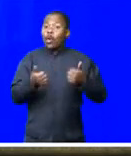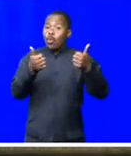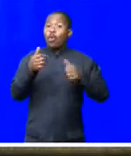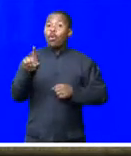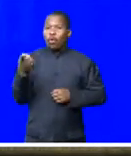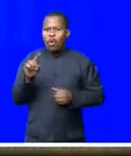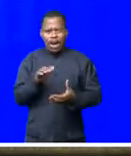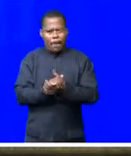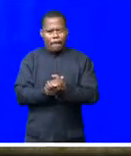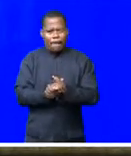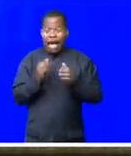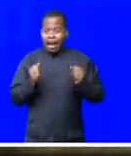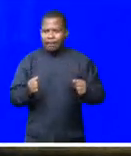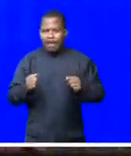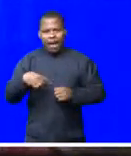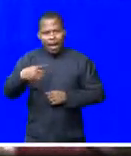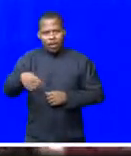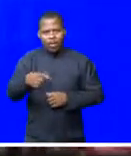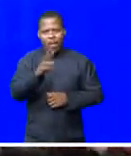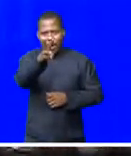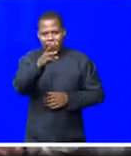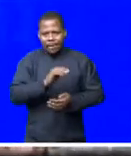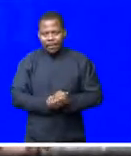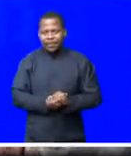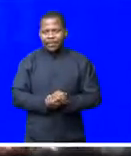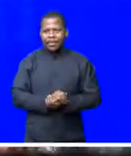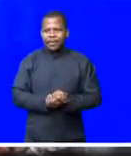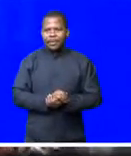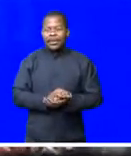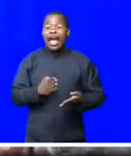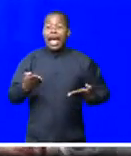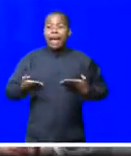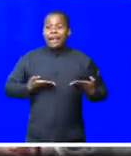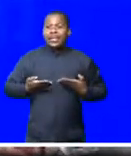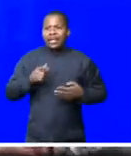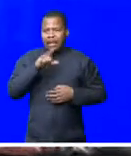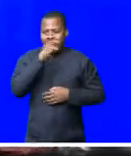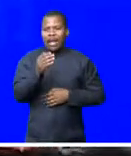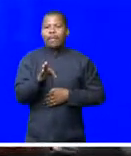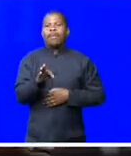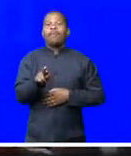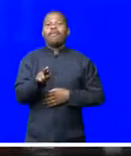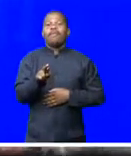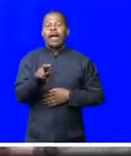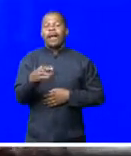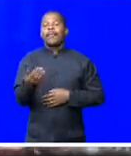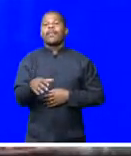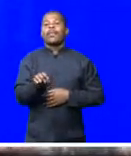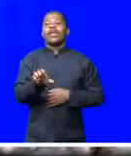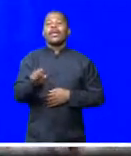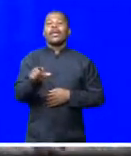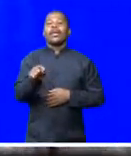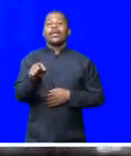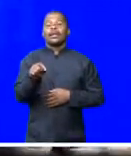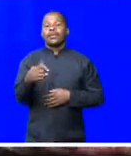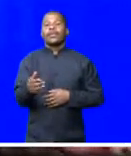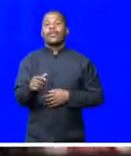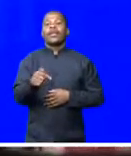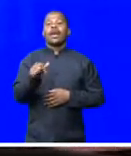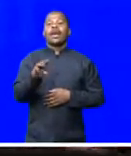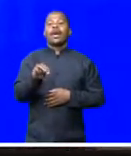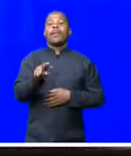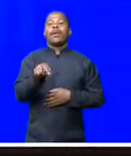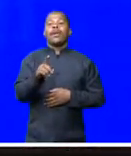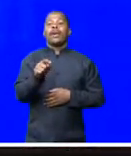sikuthi uqhubeka luyembili umqondisi weFar East Garments Tokyo ubakhuthaza ukuthi batimisele kude